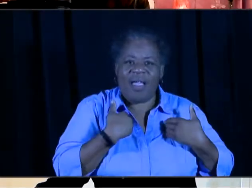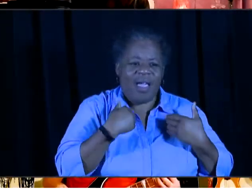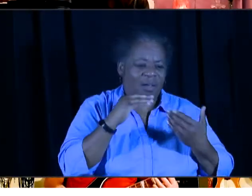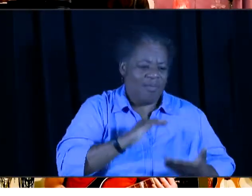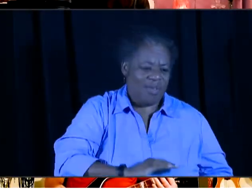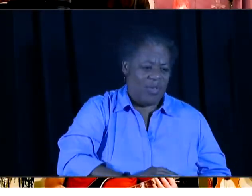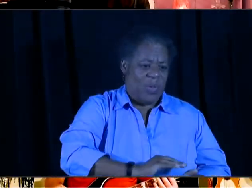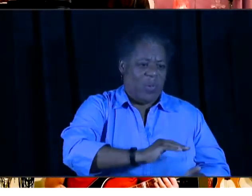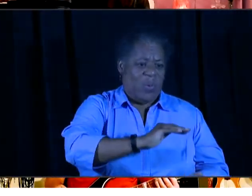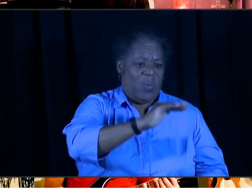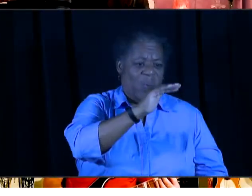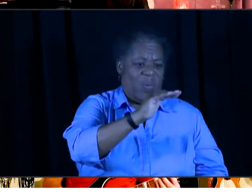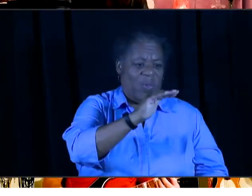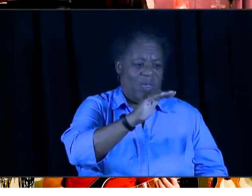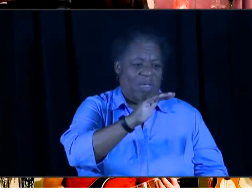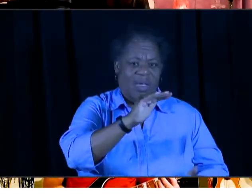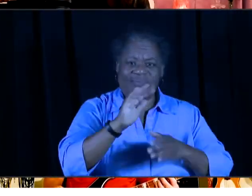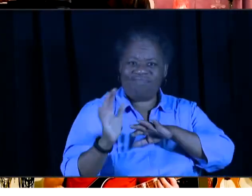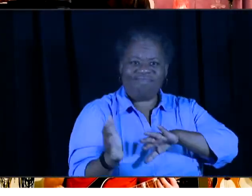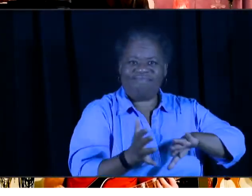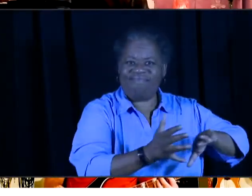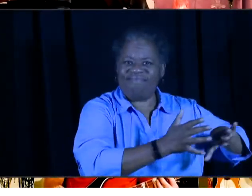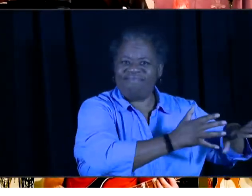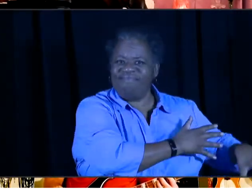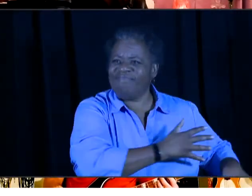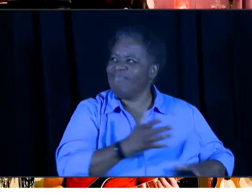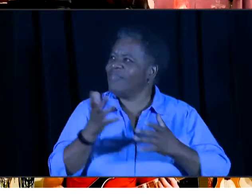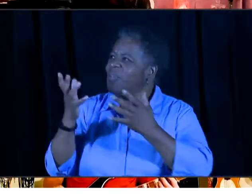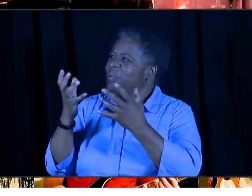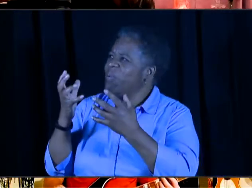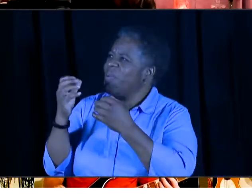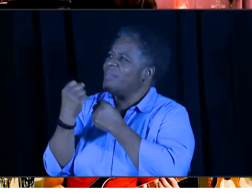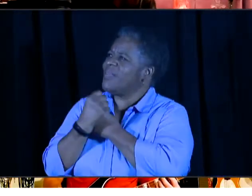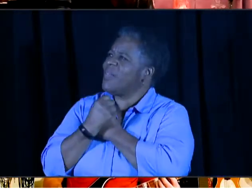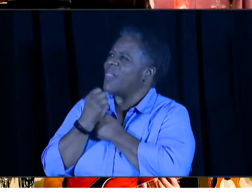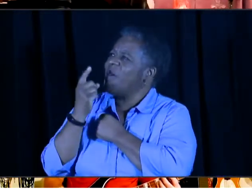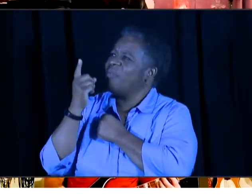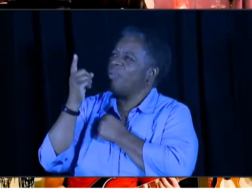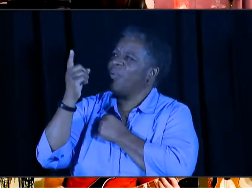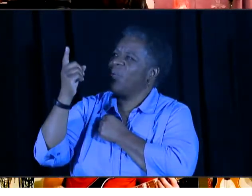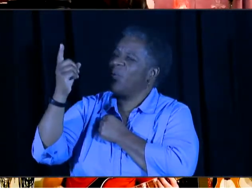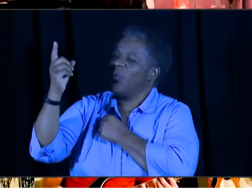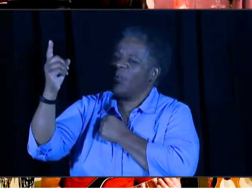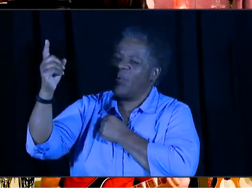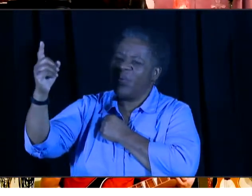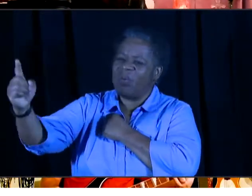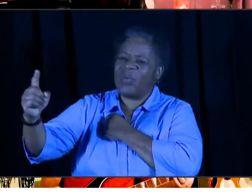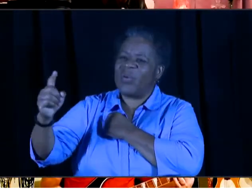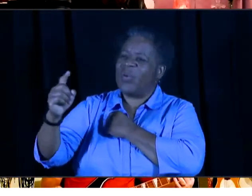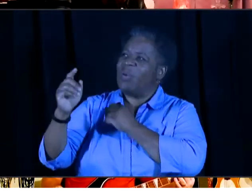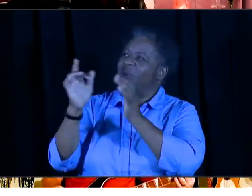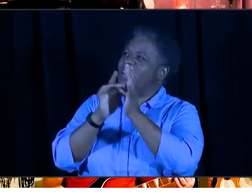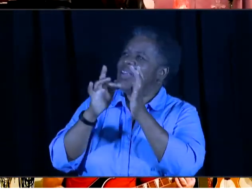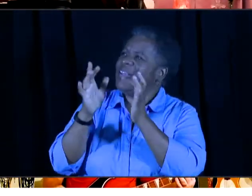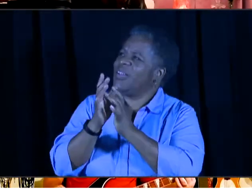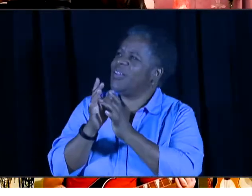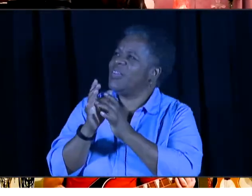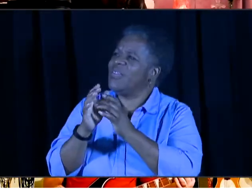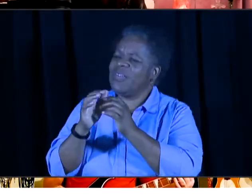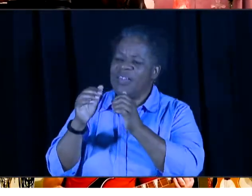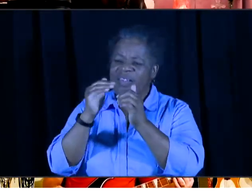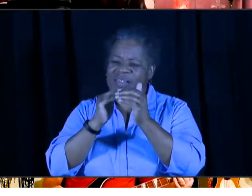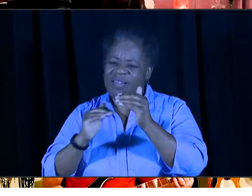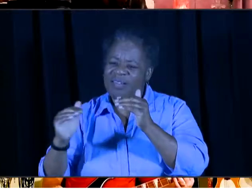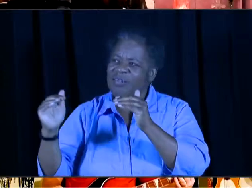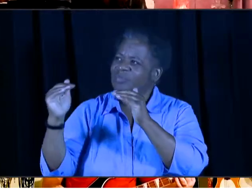to know you. Jesus, there's no one beside